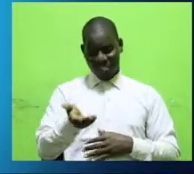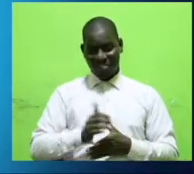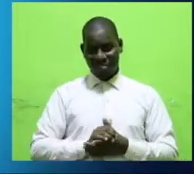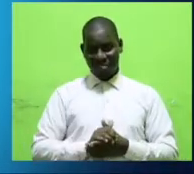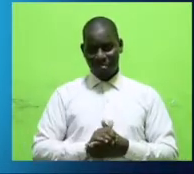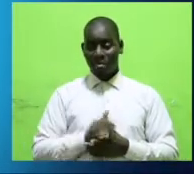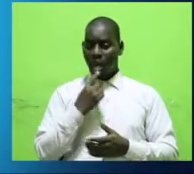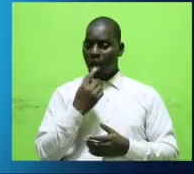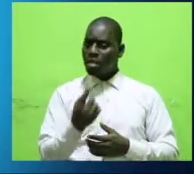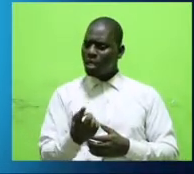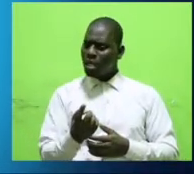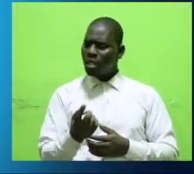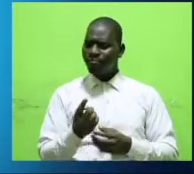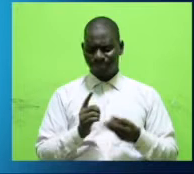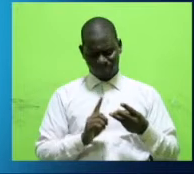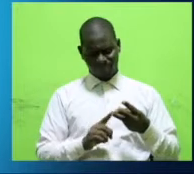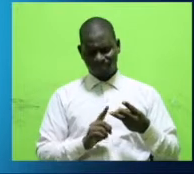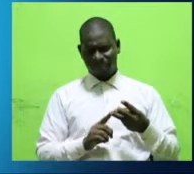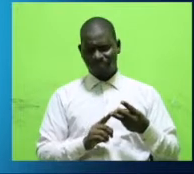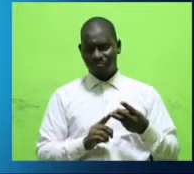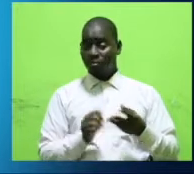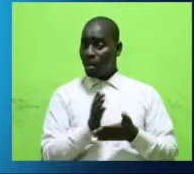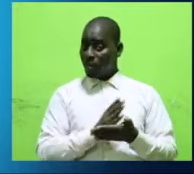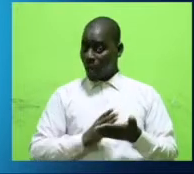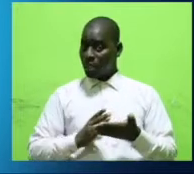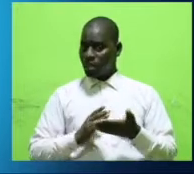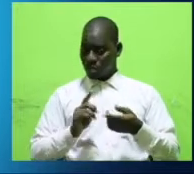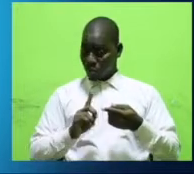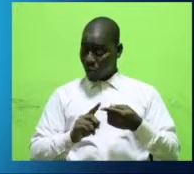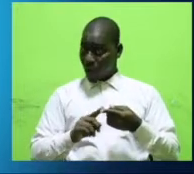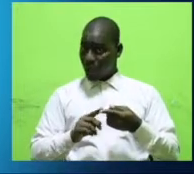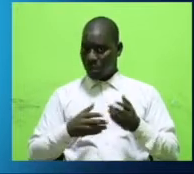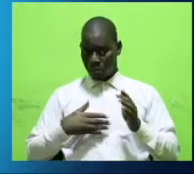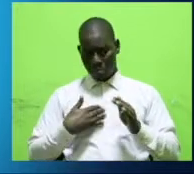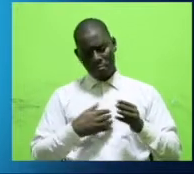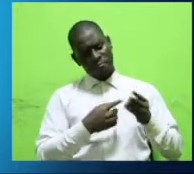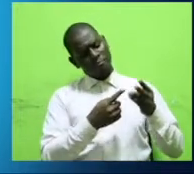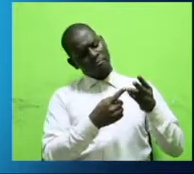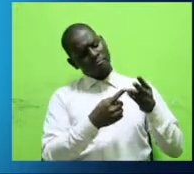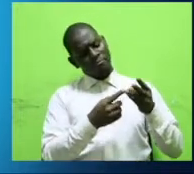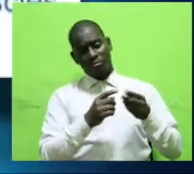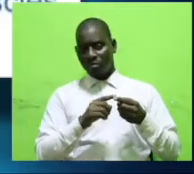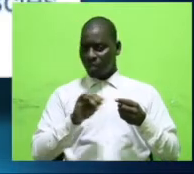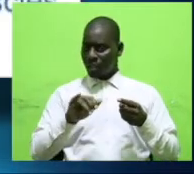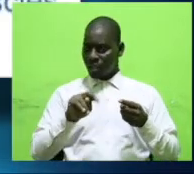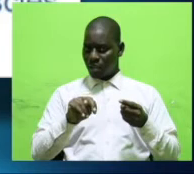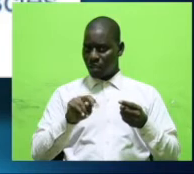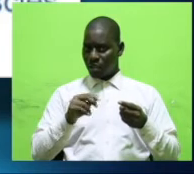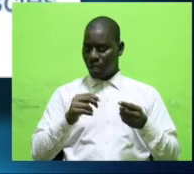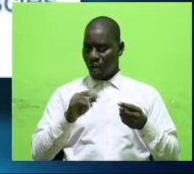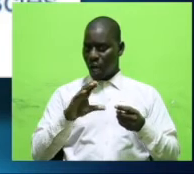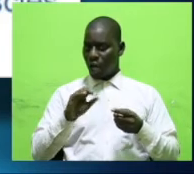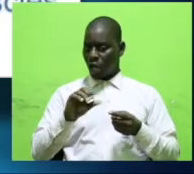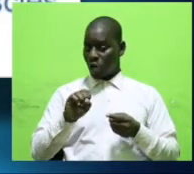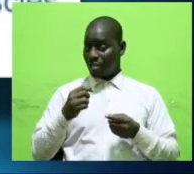yourselves. We said there are 3 parts, and one of them that we mentioned was